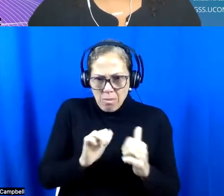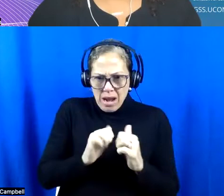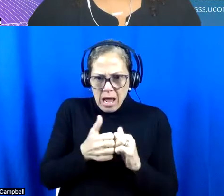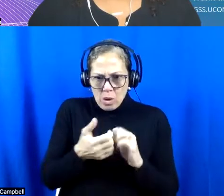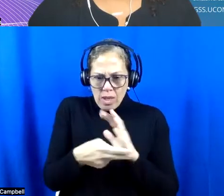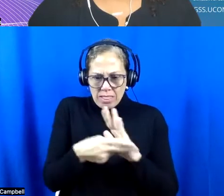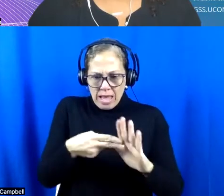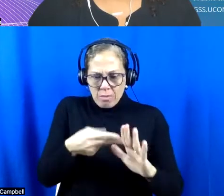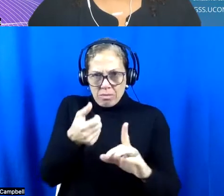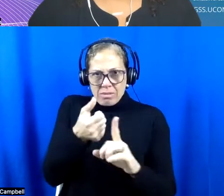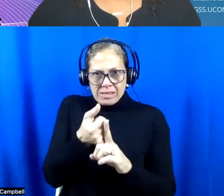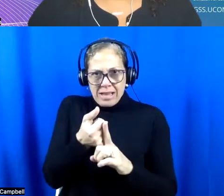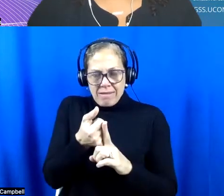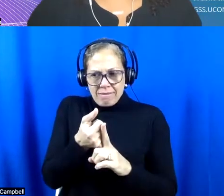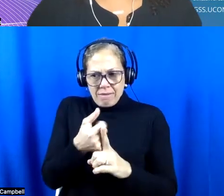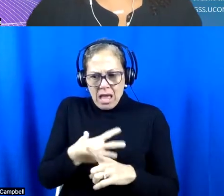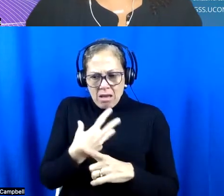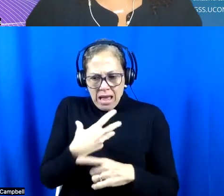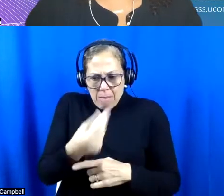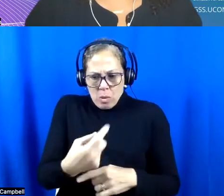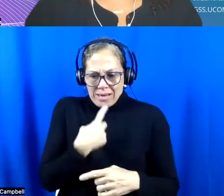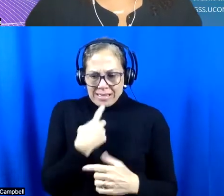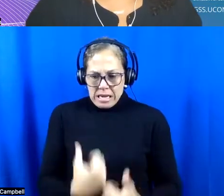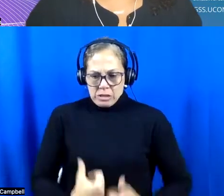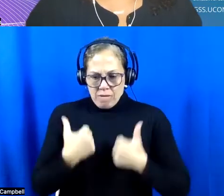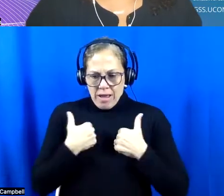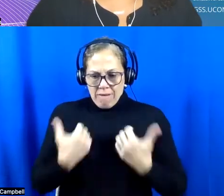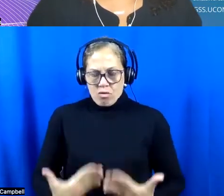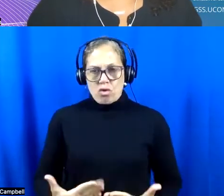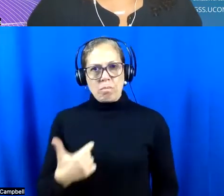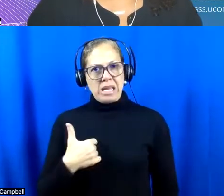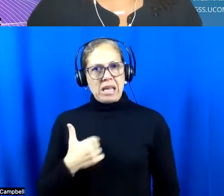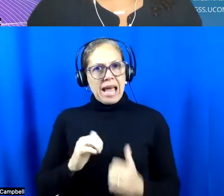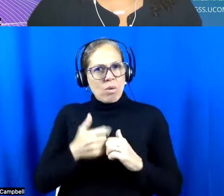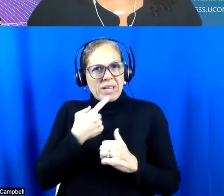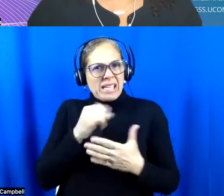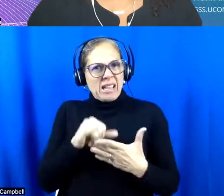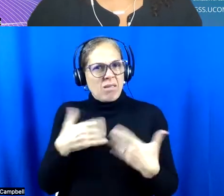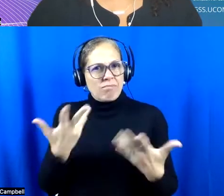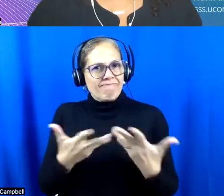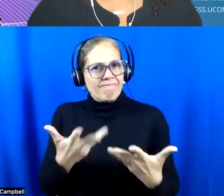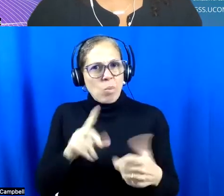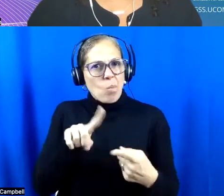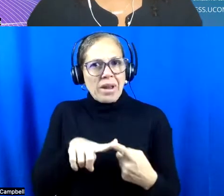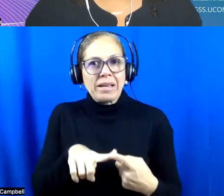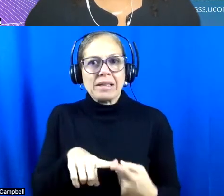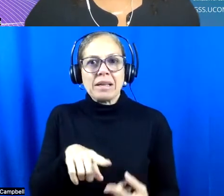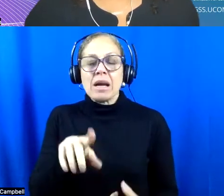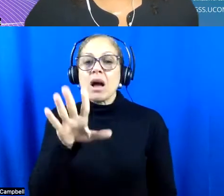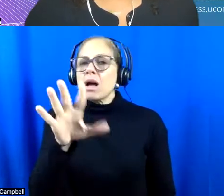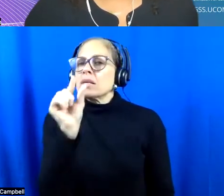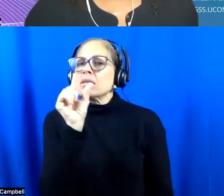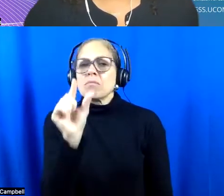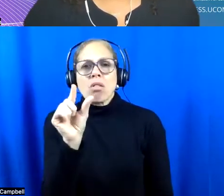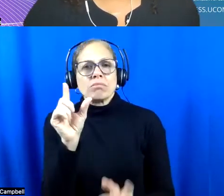Just being out as being a survivor. I have a very small piece to share, and